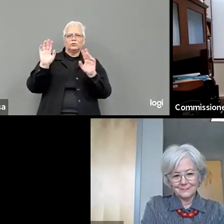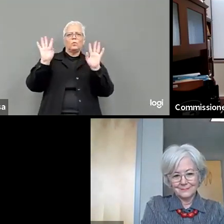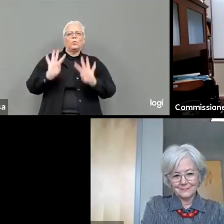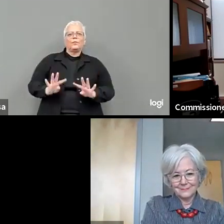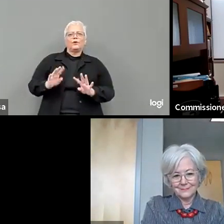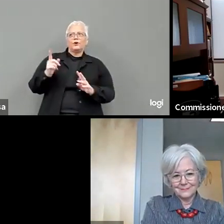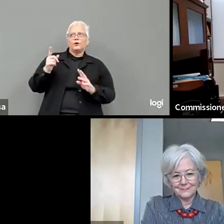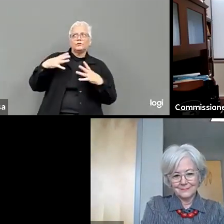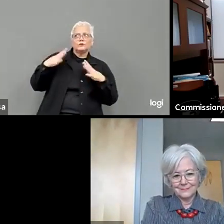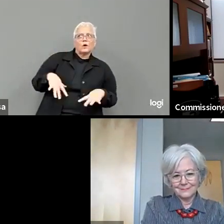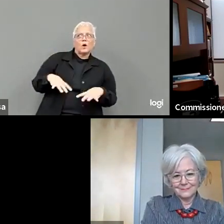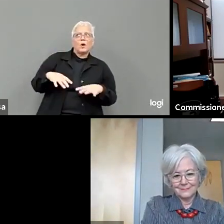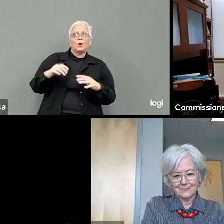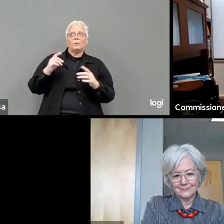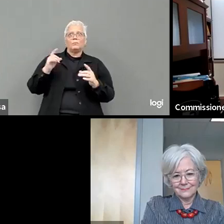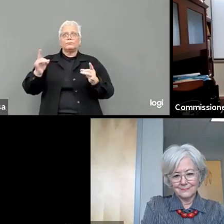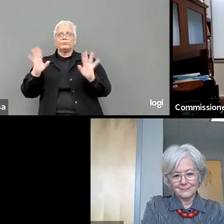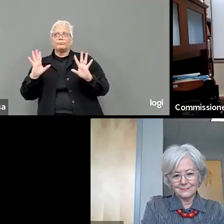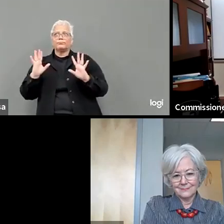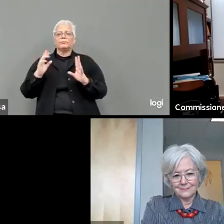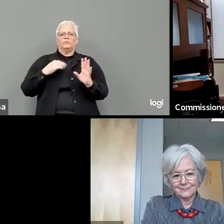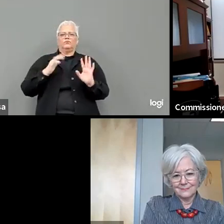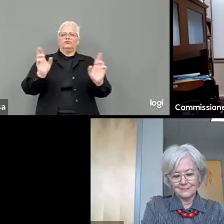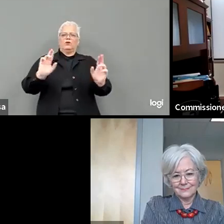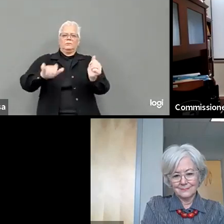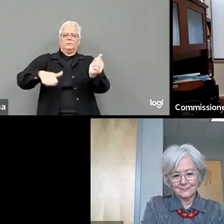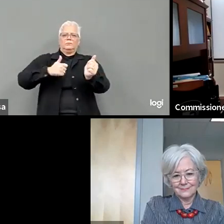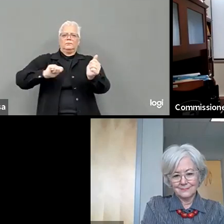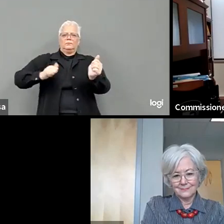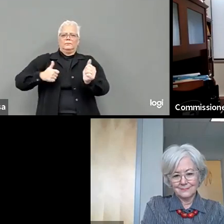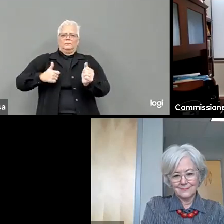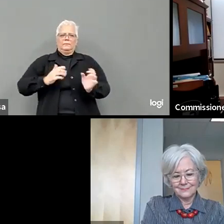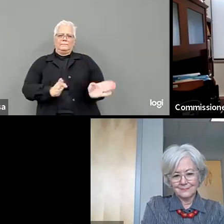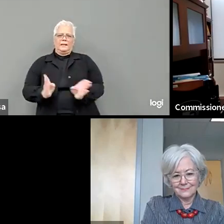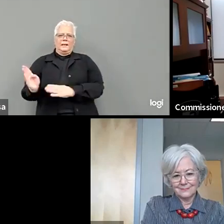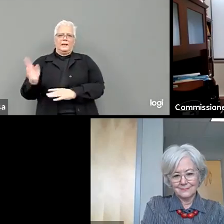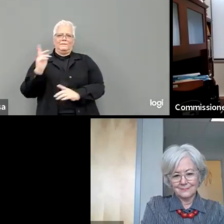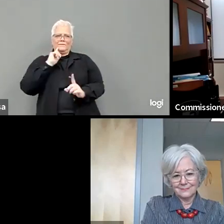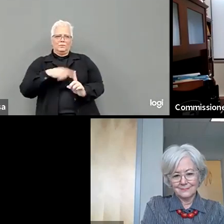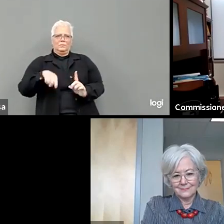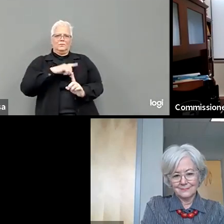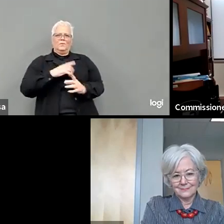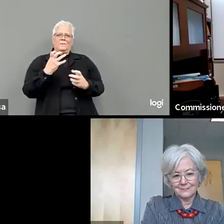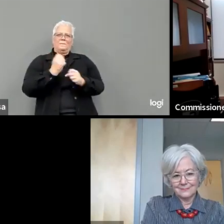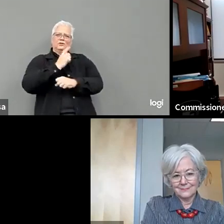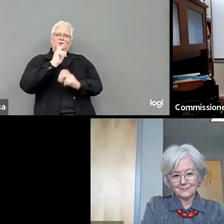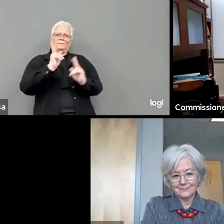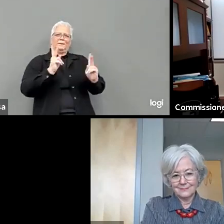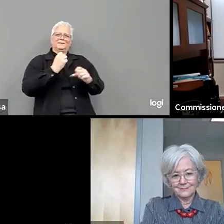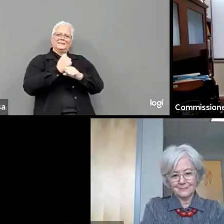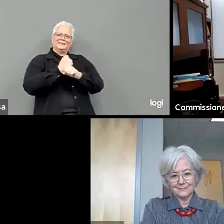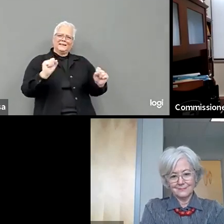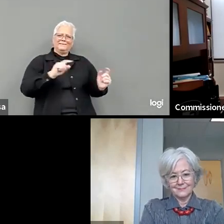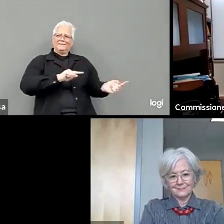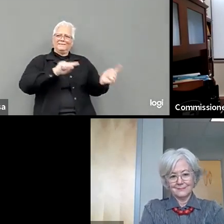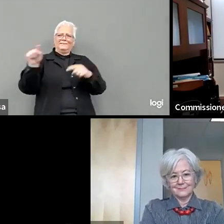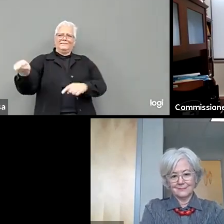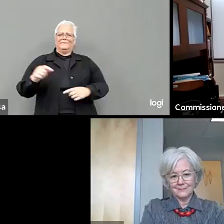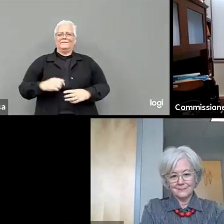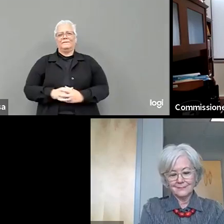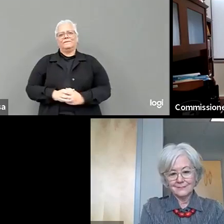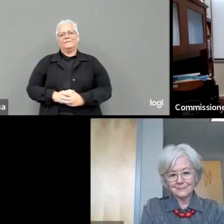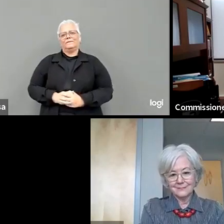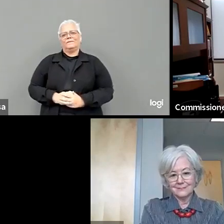adverse events, and hopefully we'll have a plan in place that will step up and address that. But my perspective is that unless we get